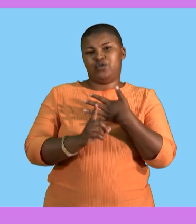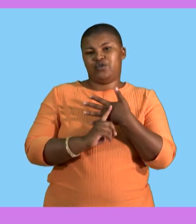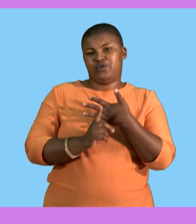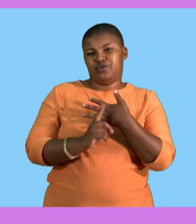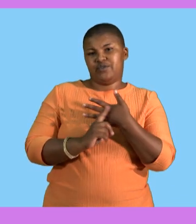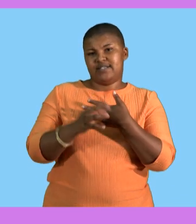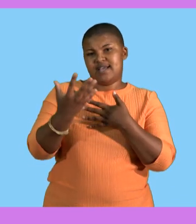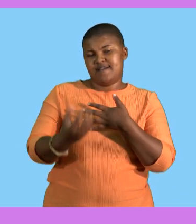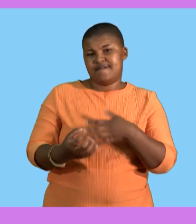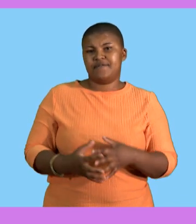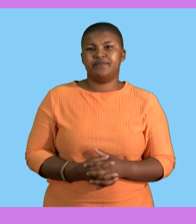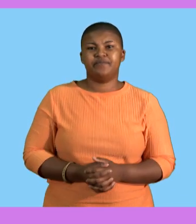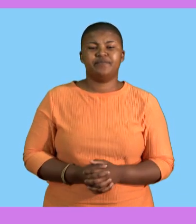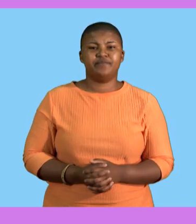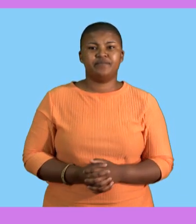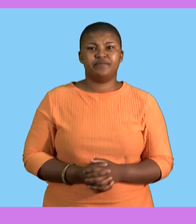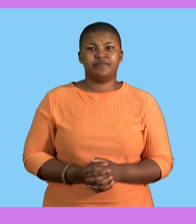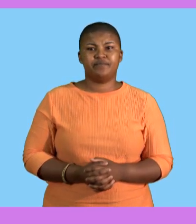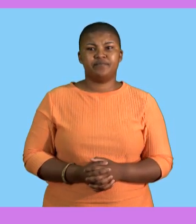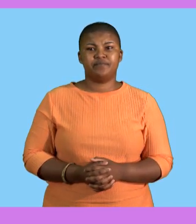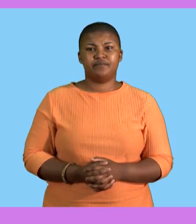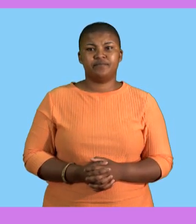is 5 windows.